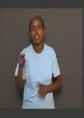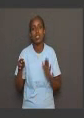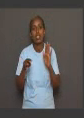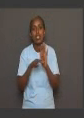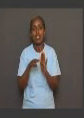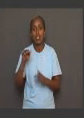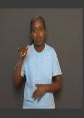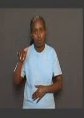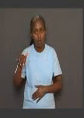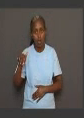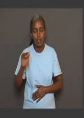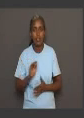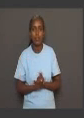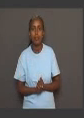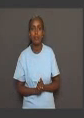negative y.